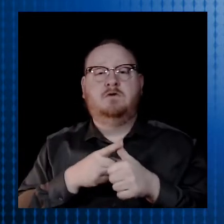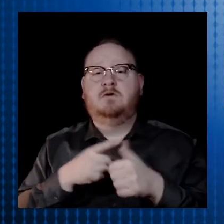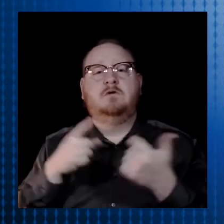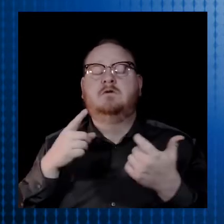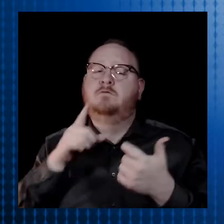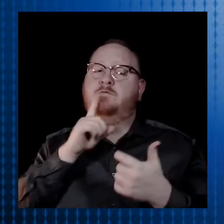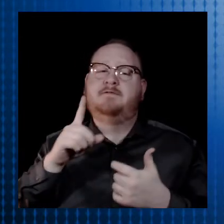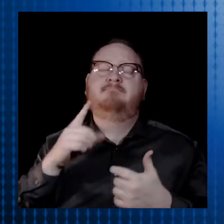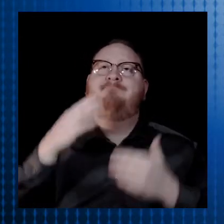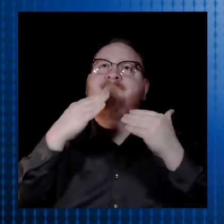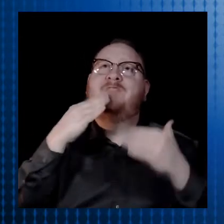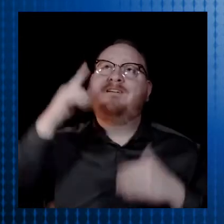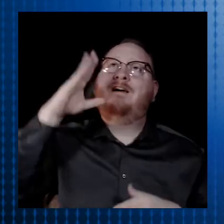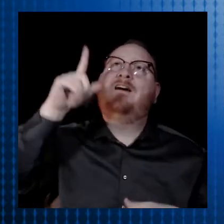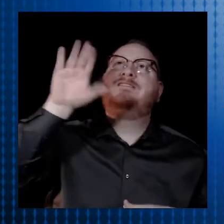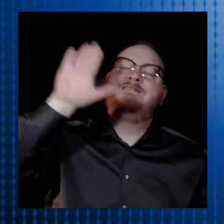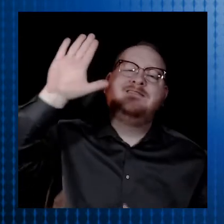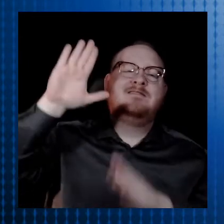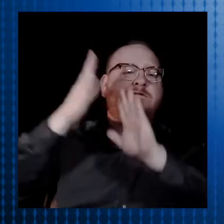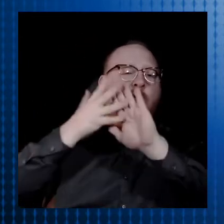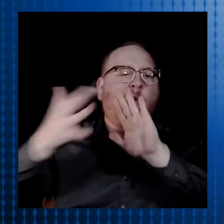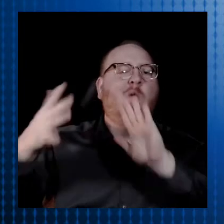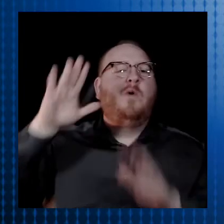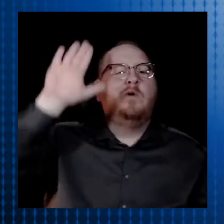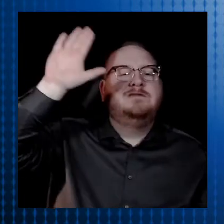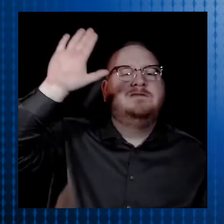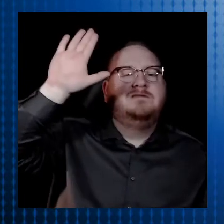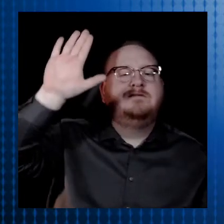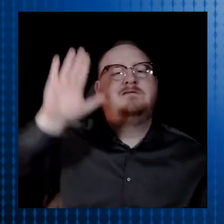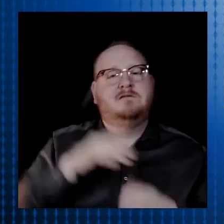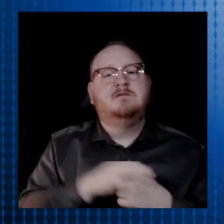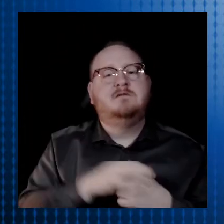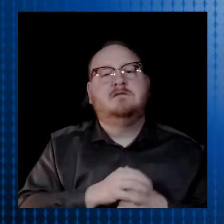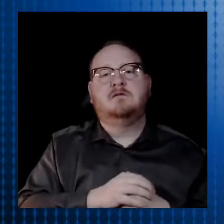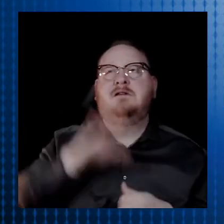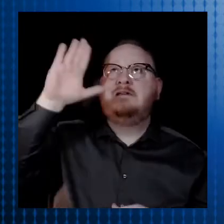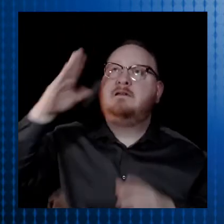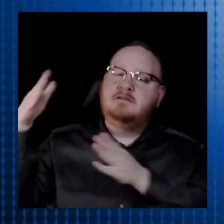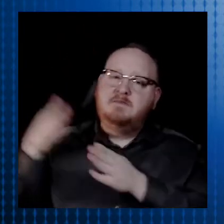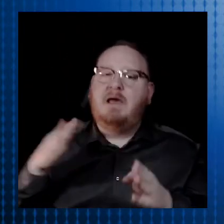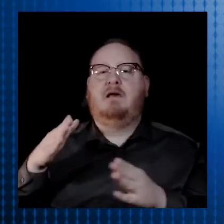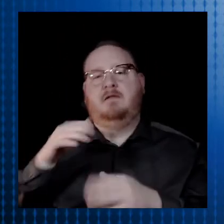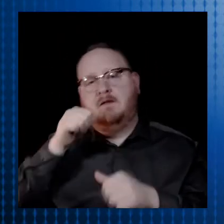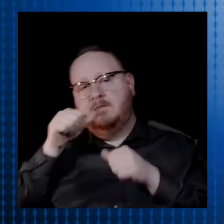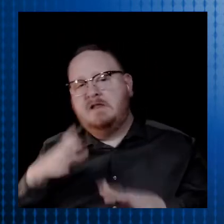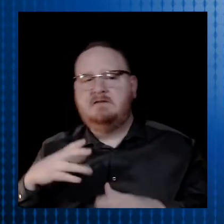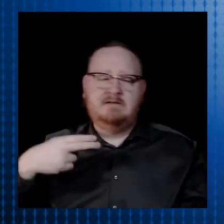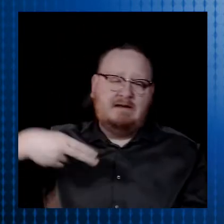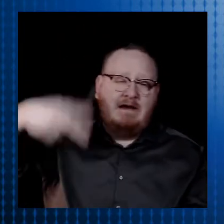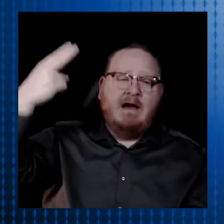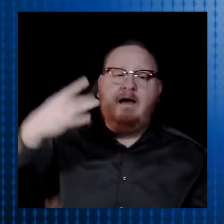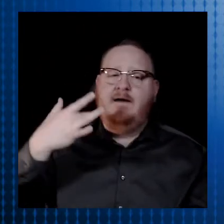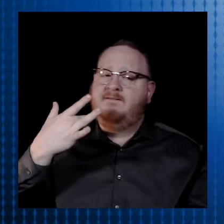God. It is because of the path that He has chosen for me and the blessings of high favor that I am able to